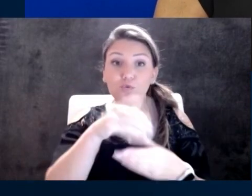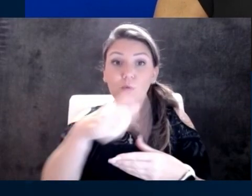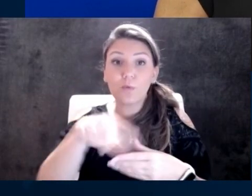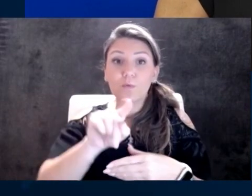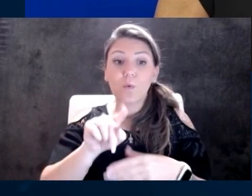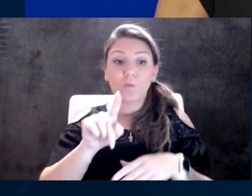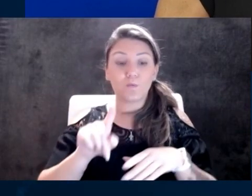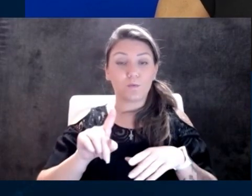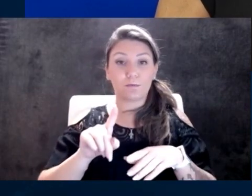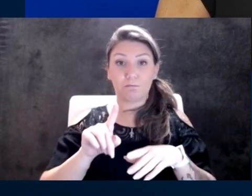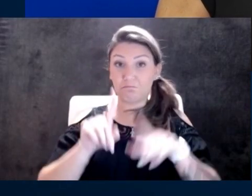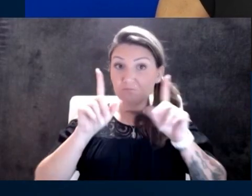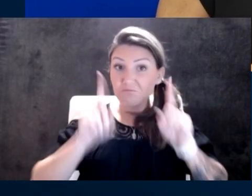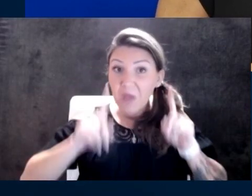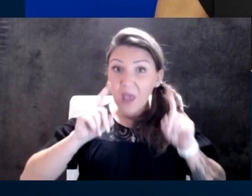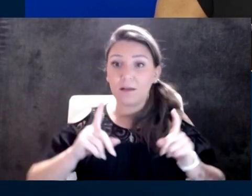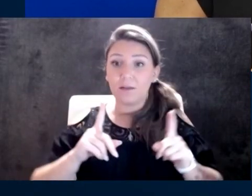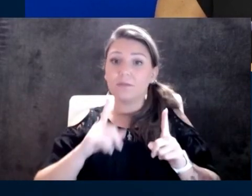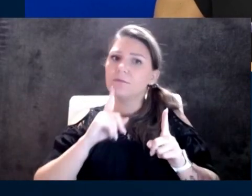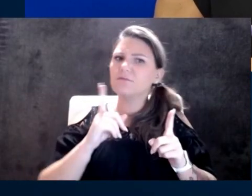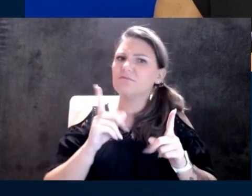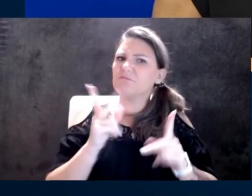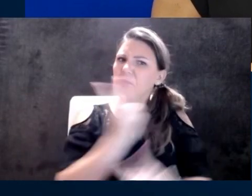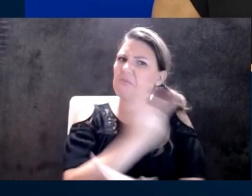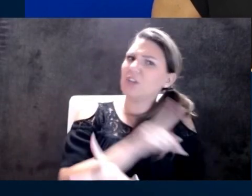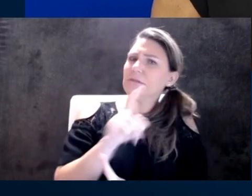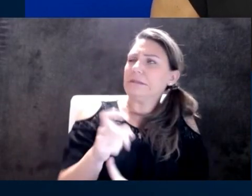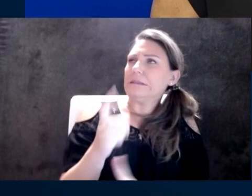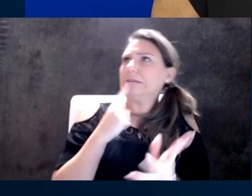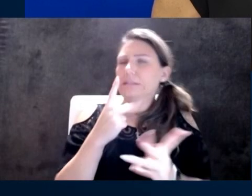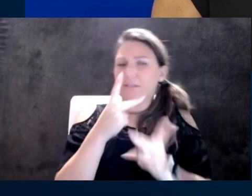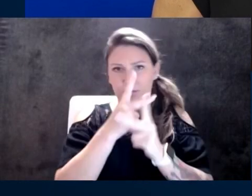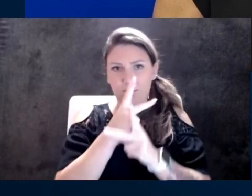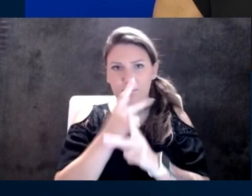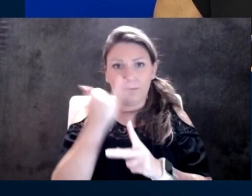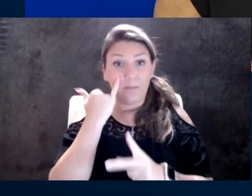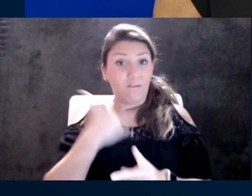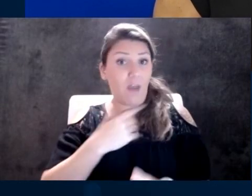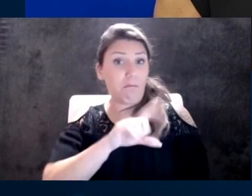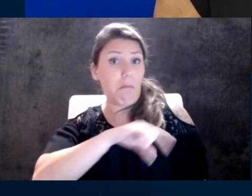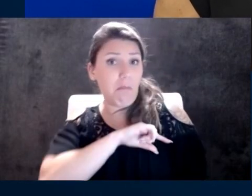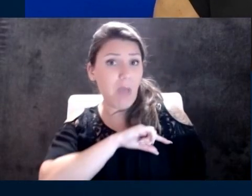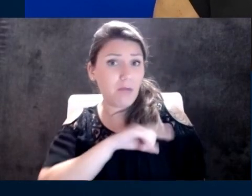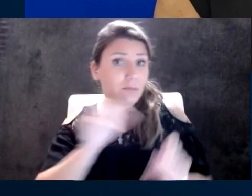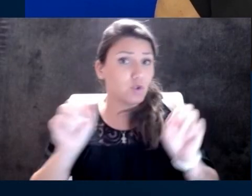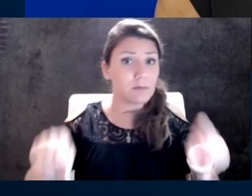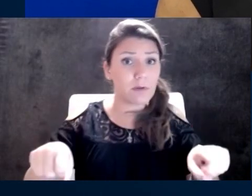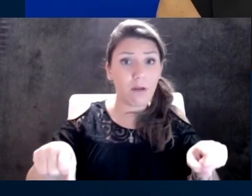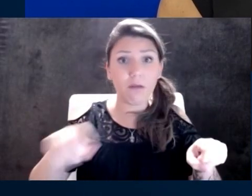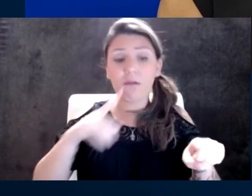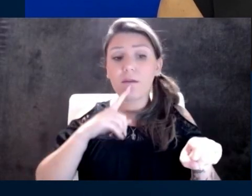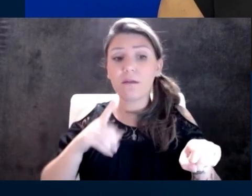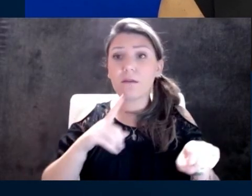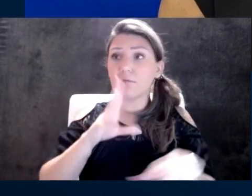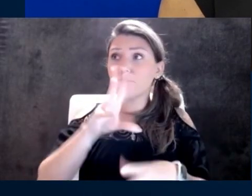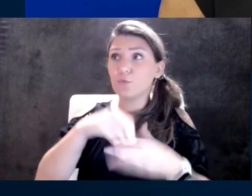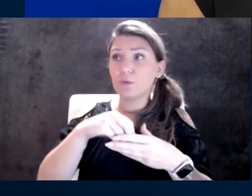asking themselves? What do they need to know to find out if they're eligible to participate in one of these trials?